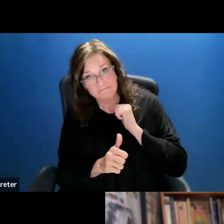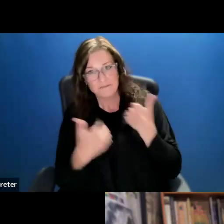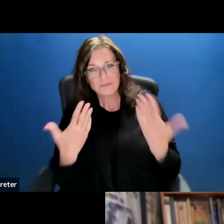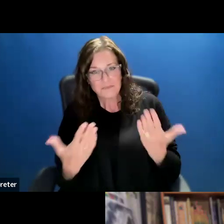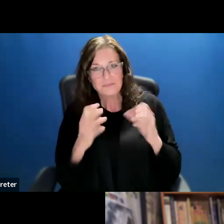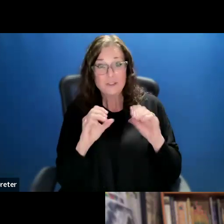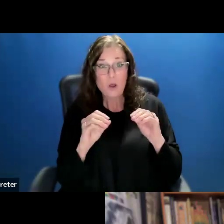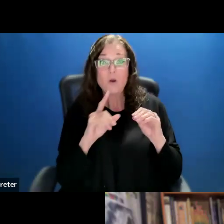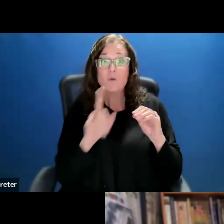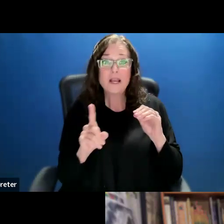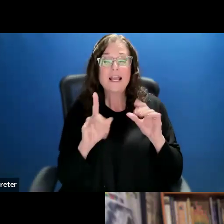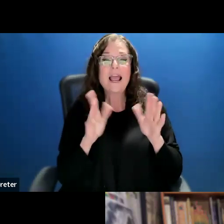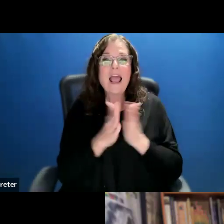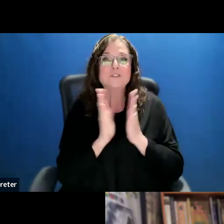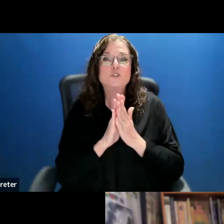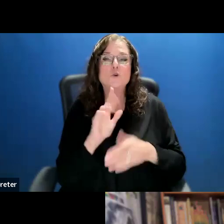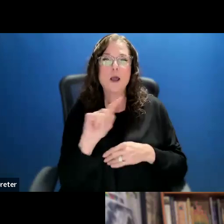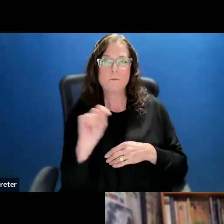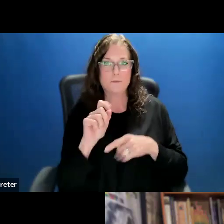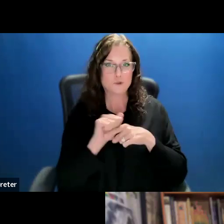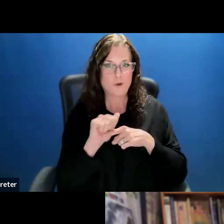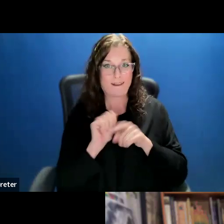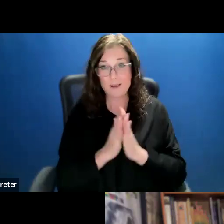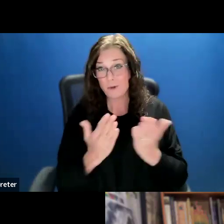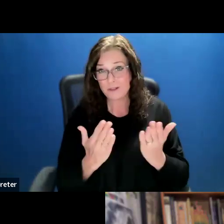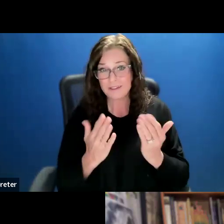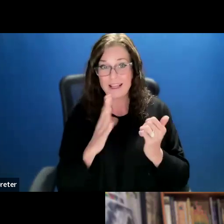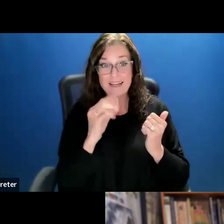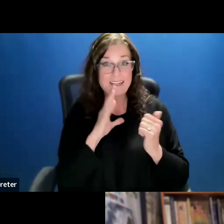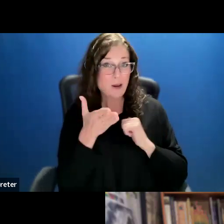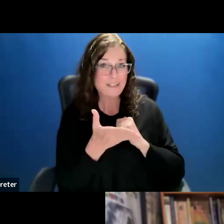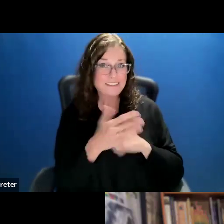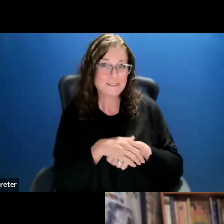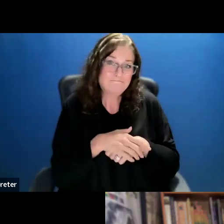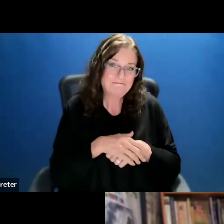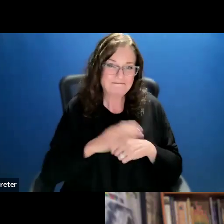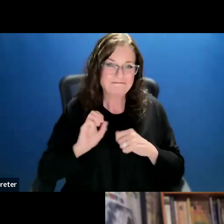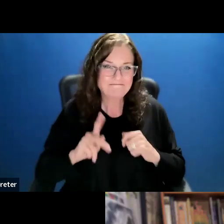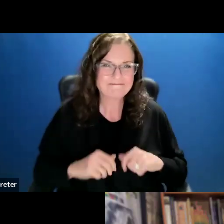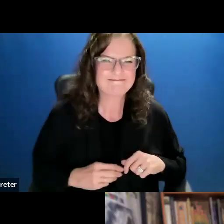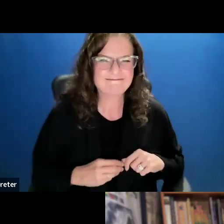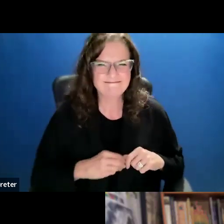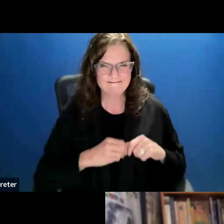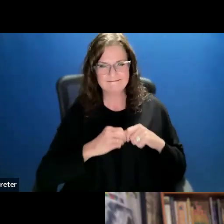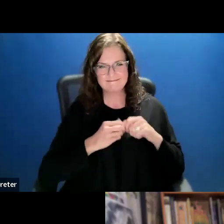So we were asked to do a toilet training book, and here it is.